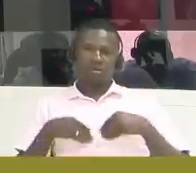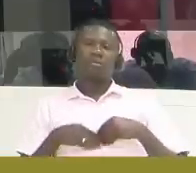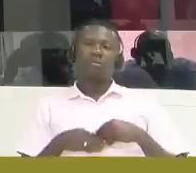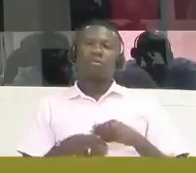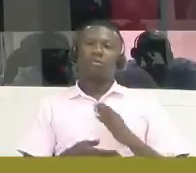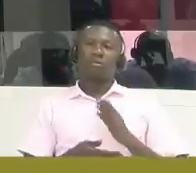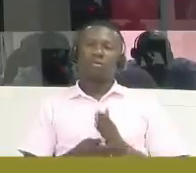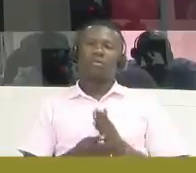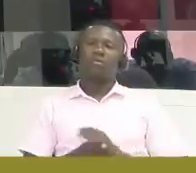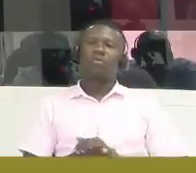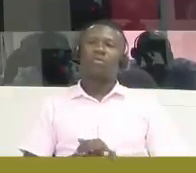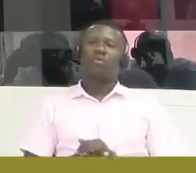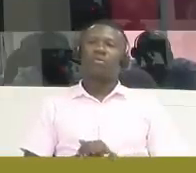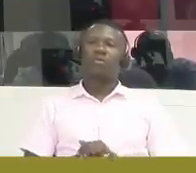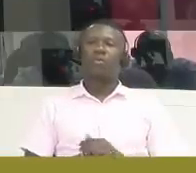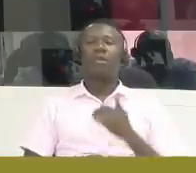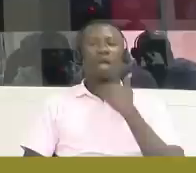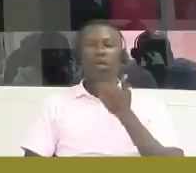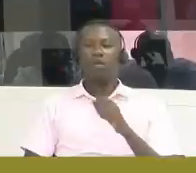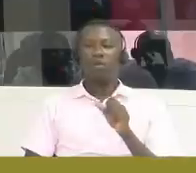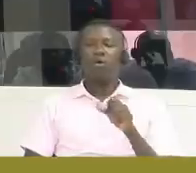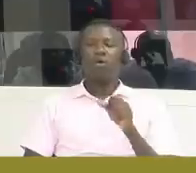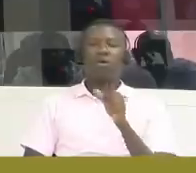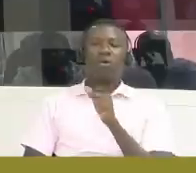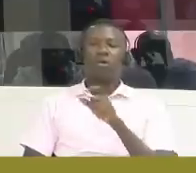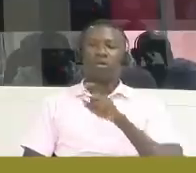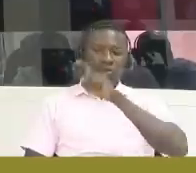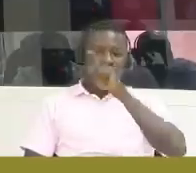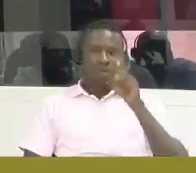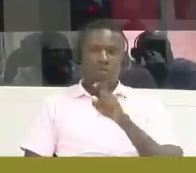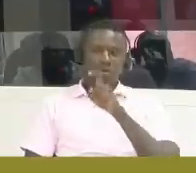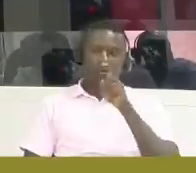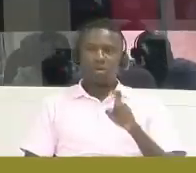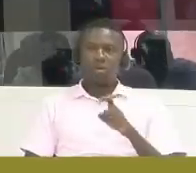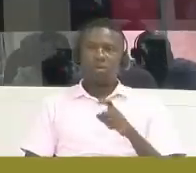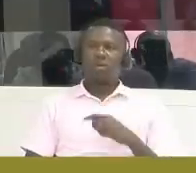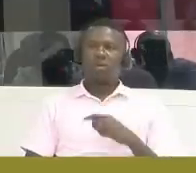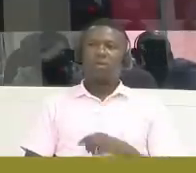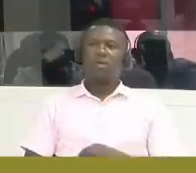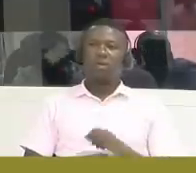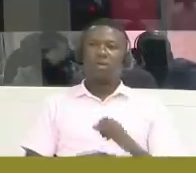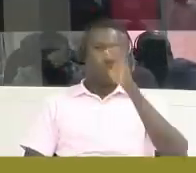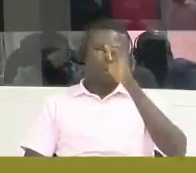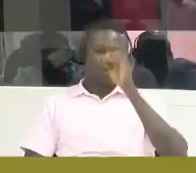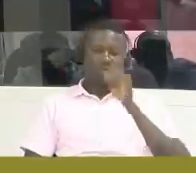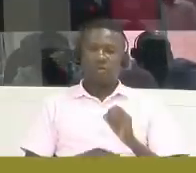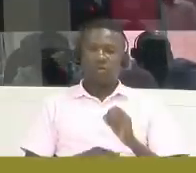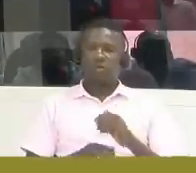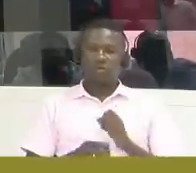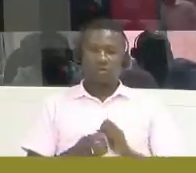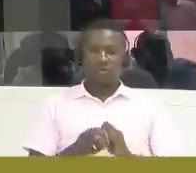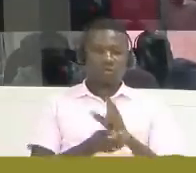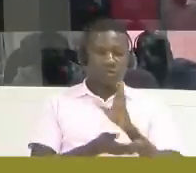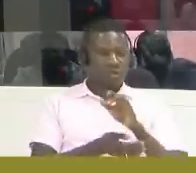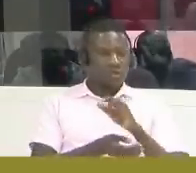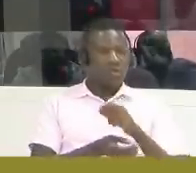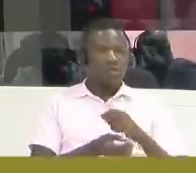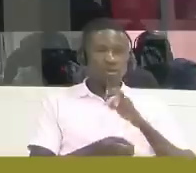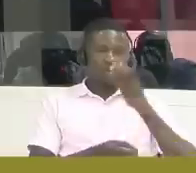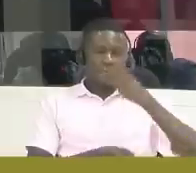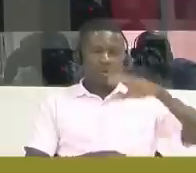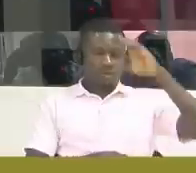I'll just ask further questions as the observer is passed on to the commissioners to take a look.